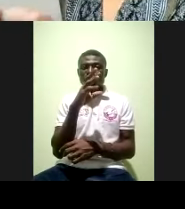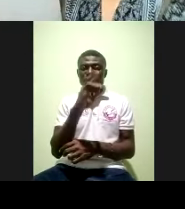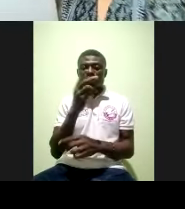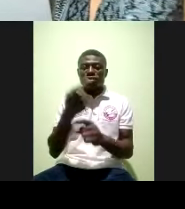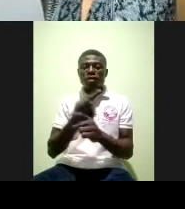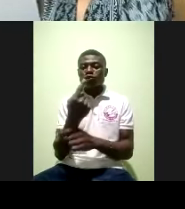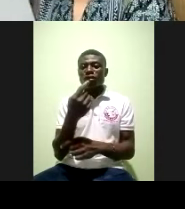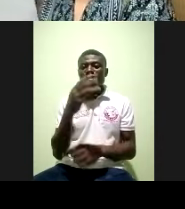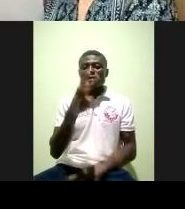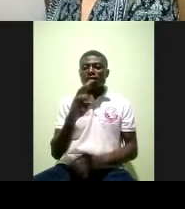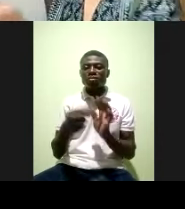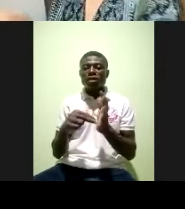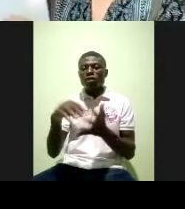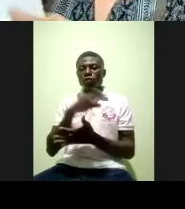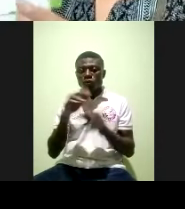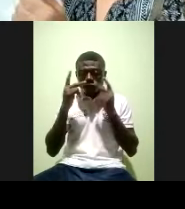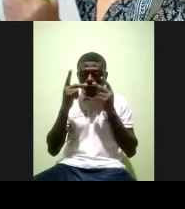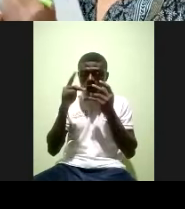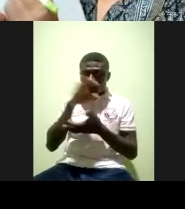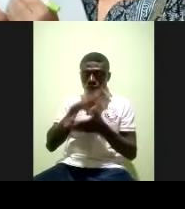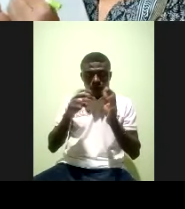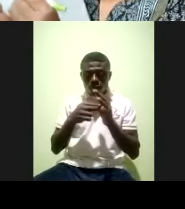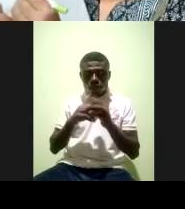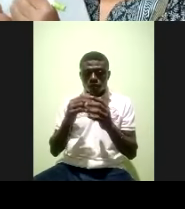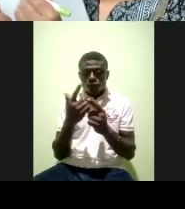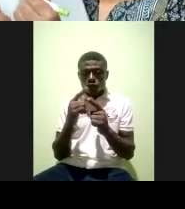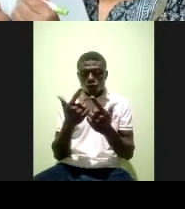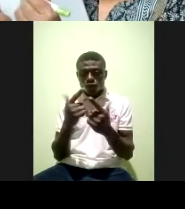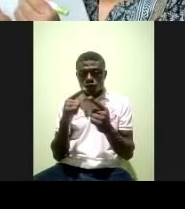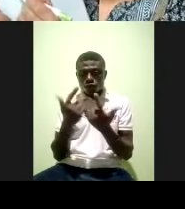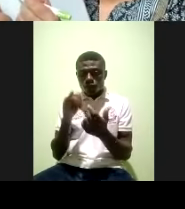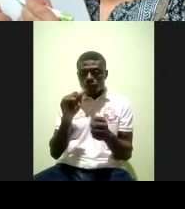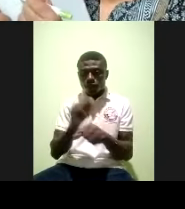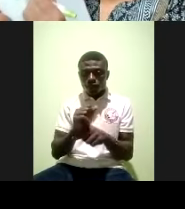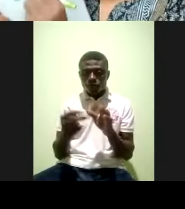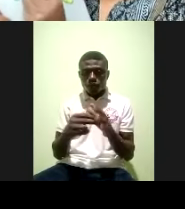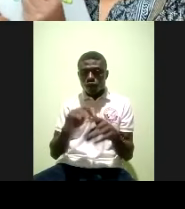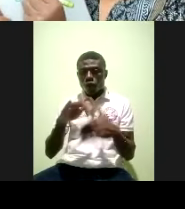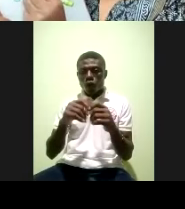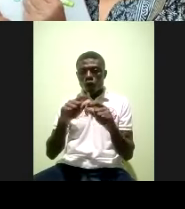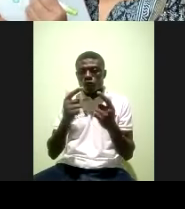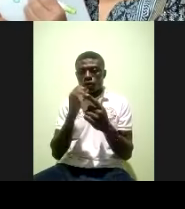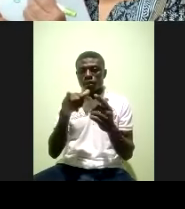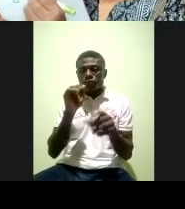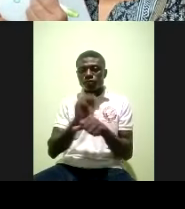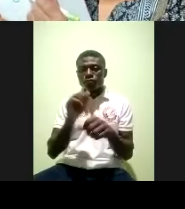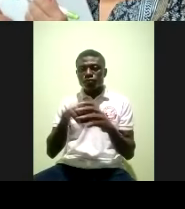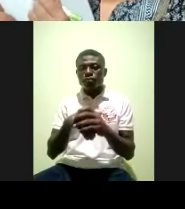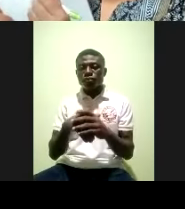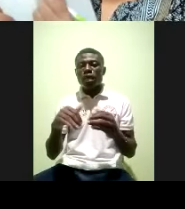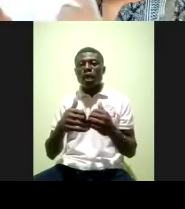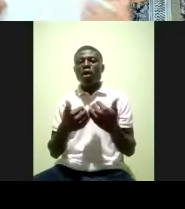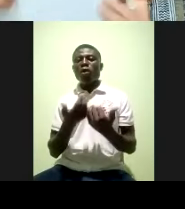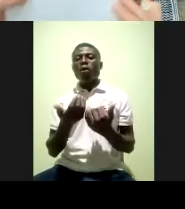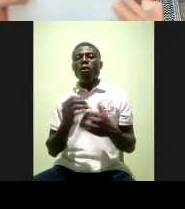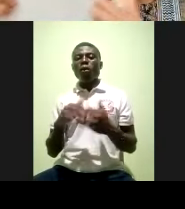We will make 3 groups of 2s with the counters, or like this. This is the representational stage of learning math.